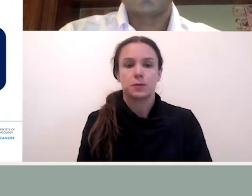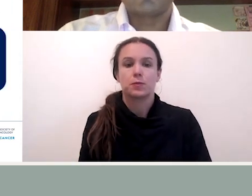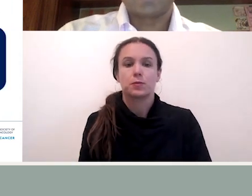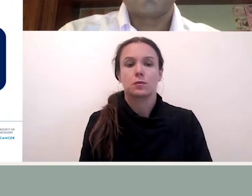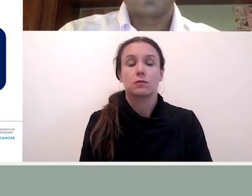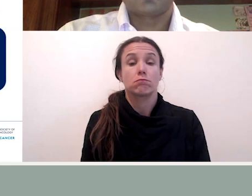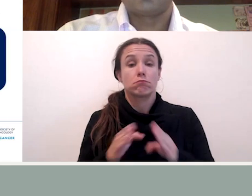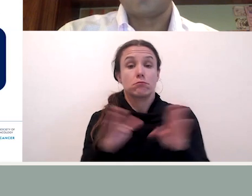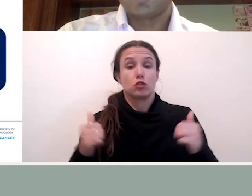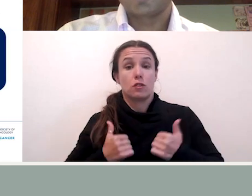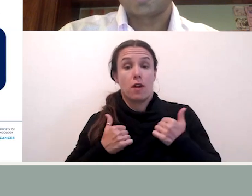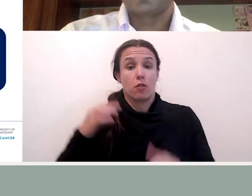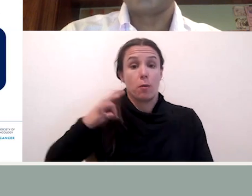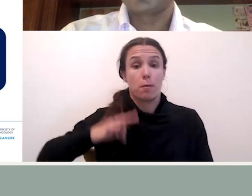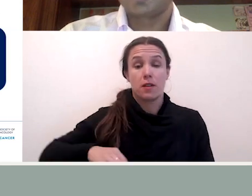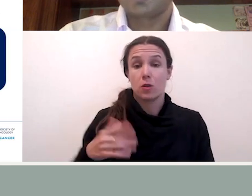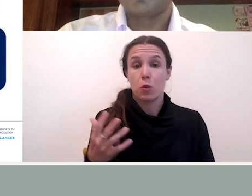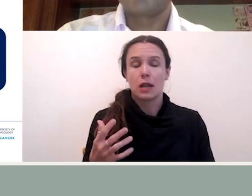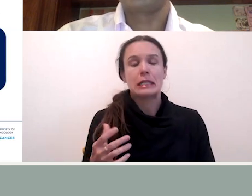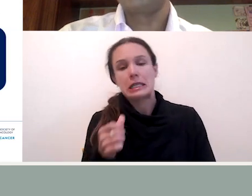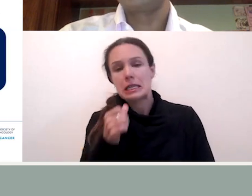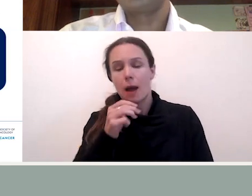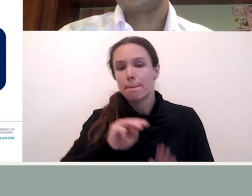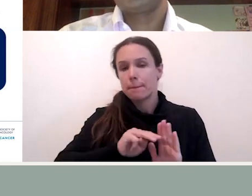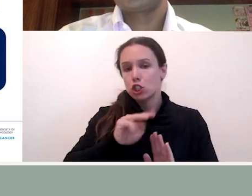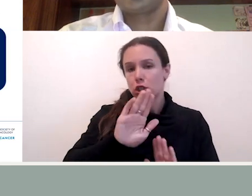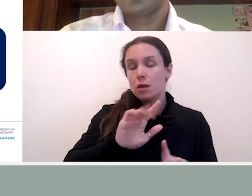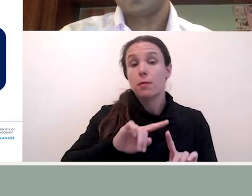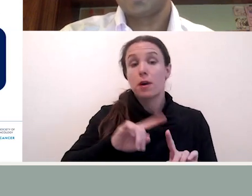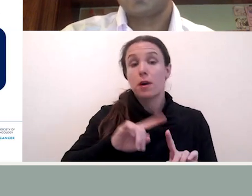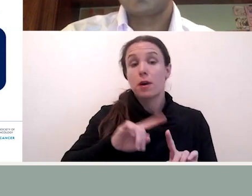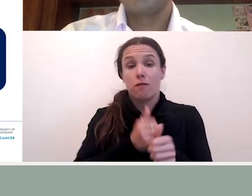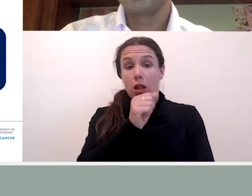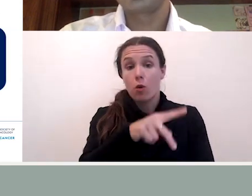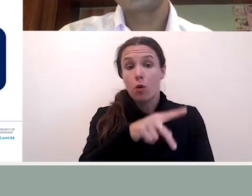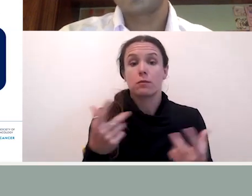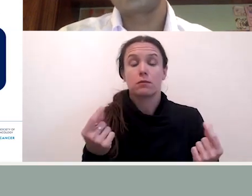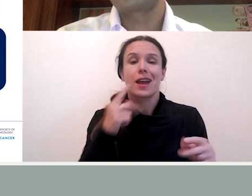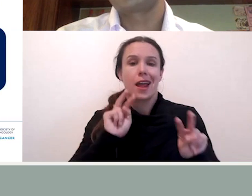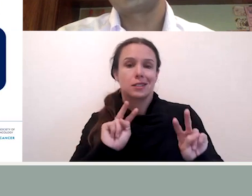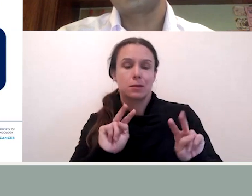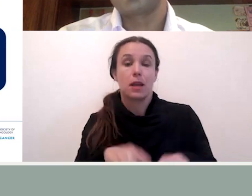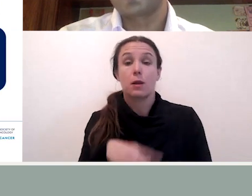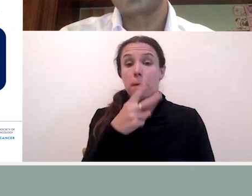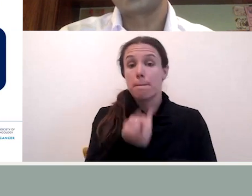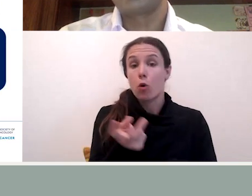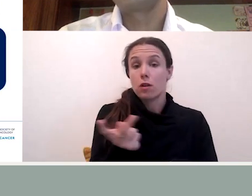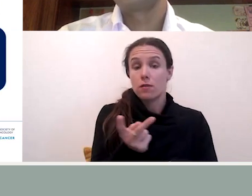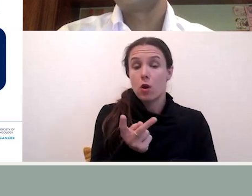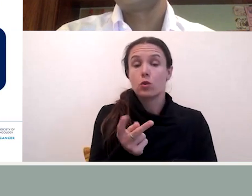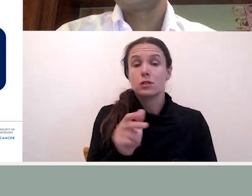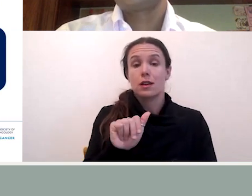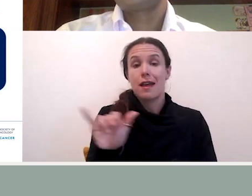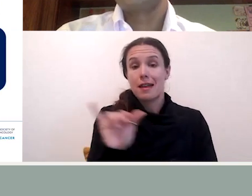Overall survival benefit was, it's not mature, but further follow-up is anticipated. So both these antibody drug conjugates